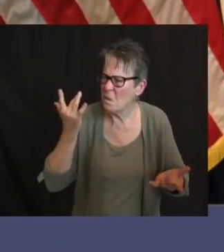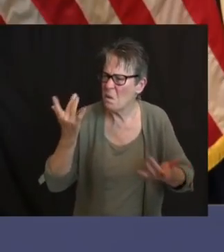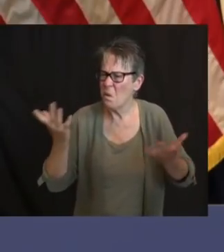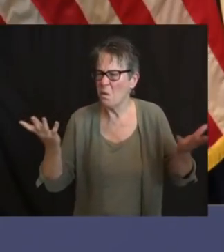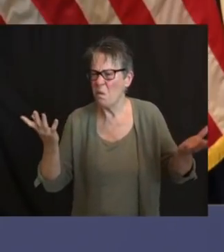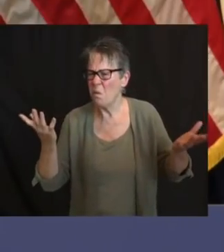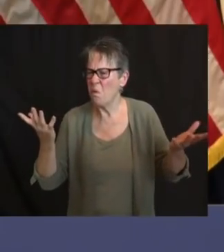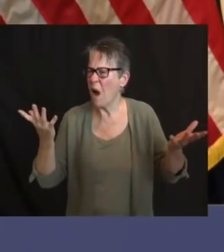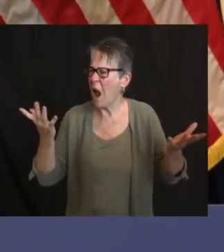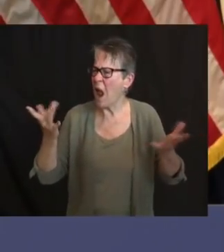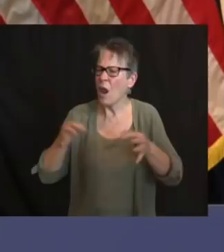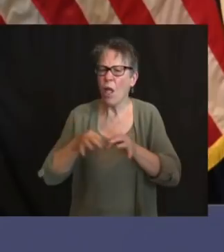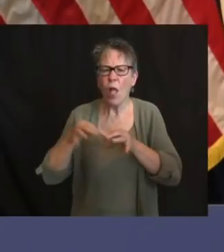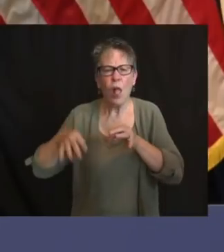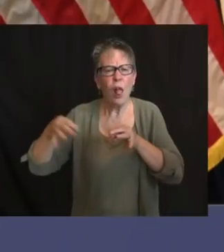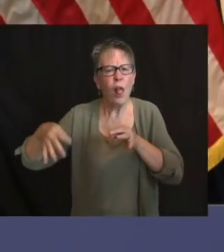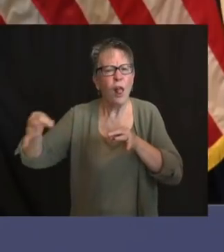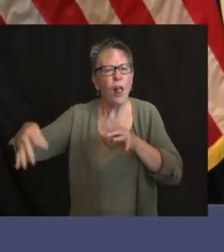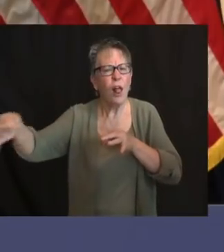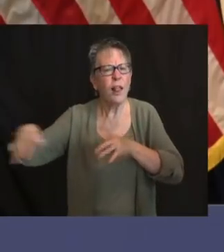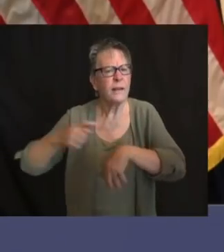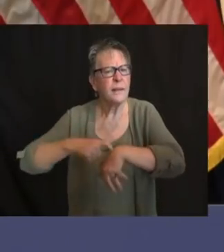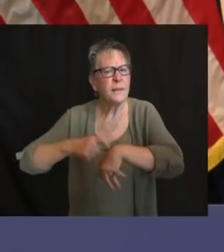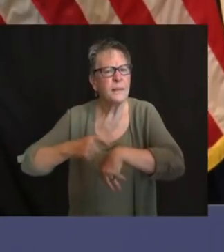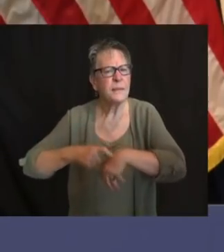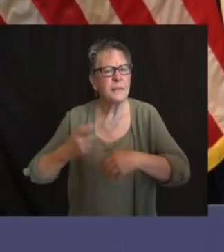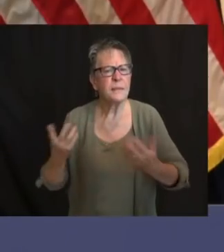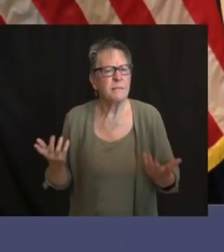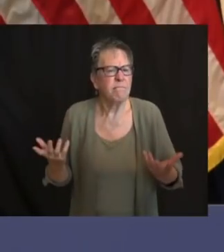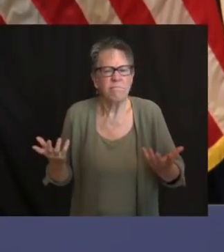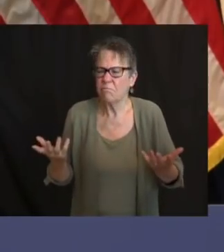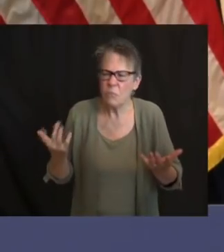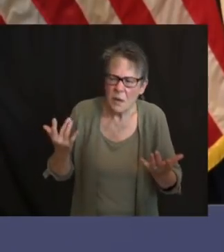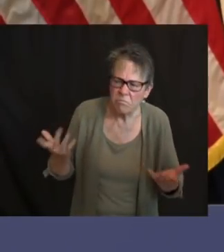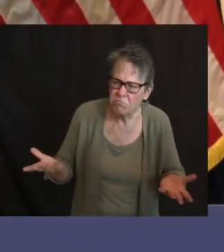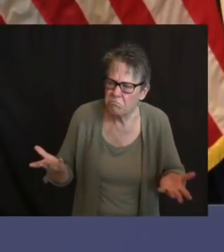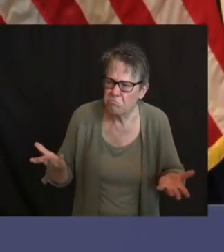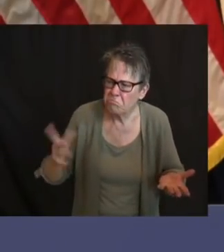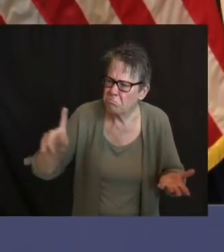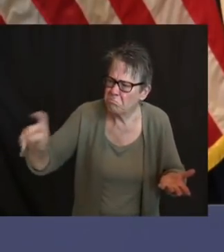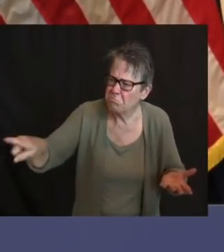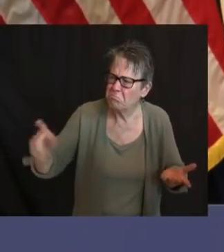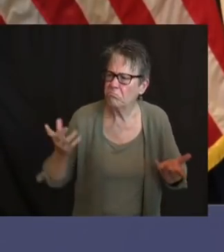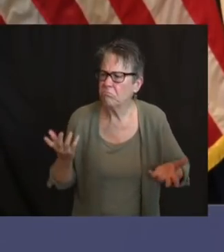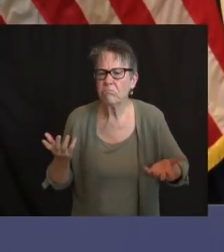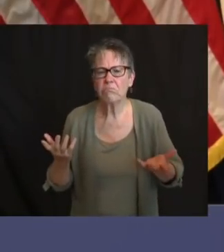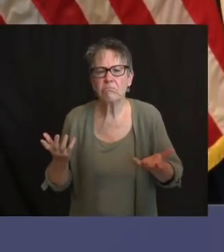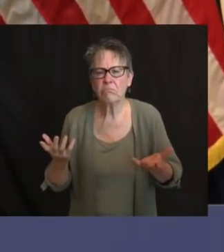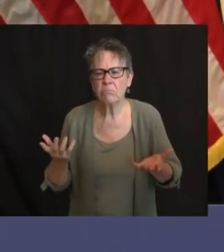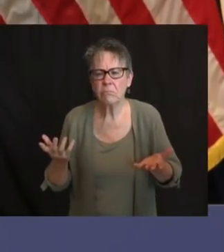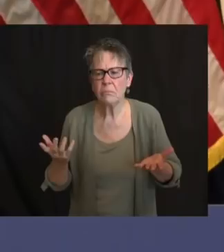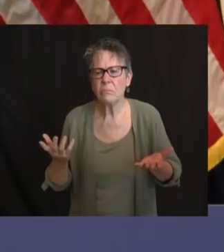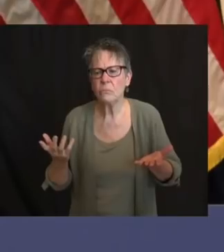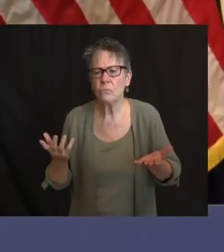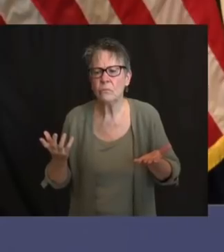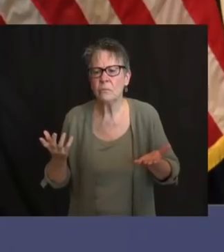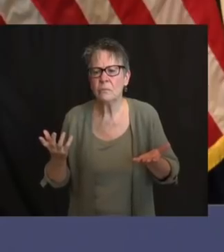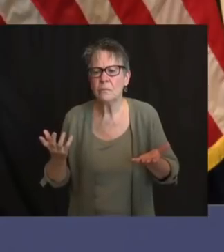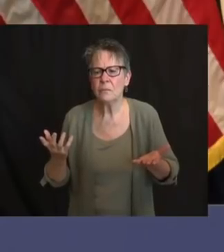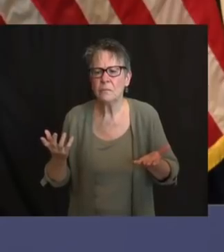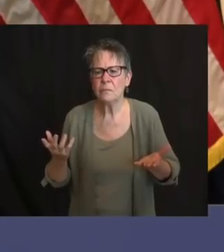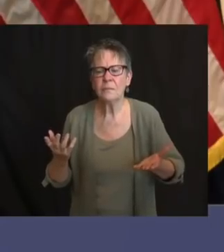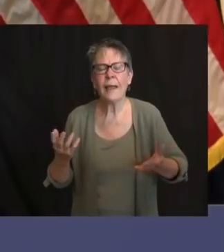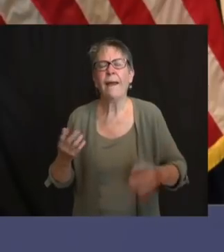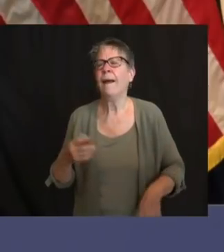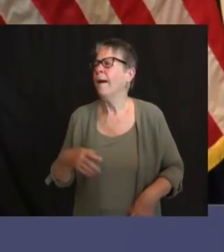departments. Is that all you got? So listen, you guys can't stand success is one observation I make, nothing personal. We have the